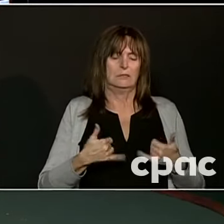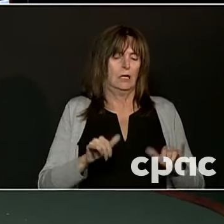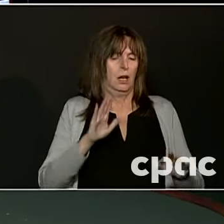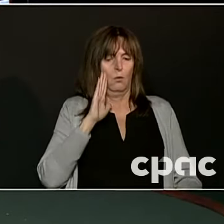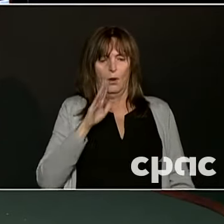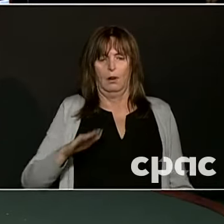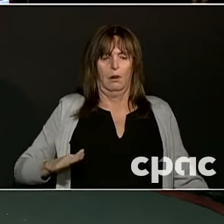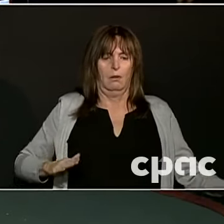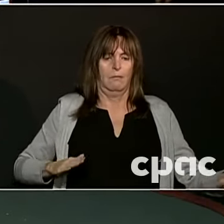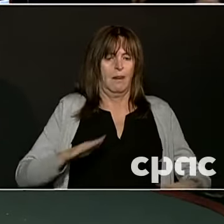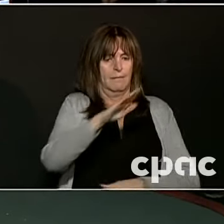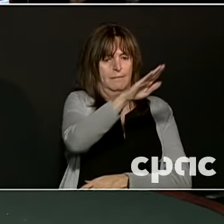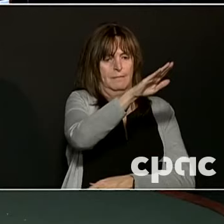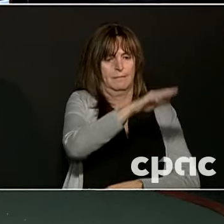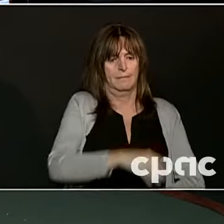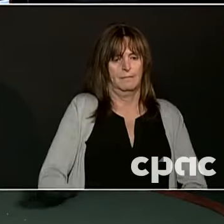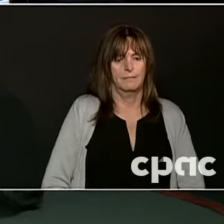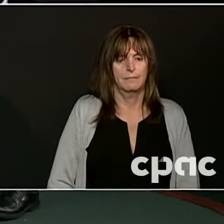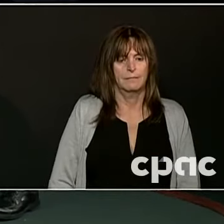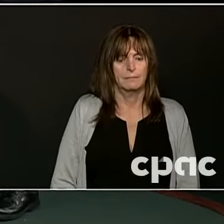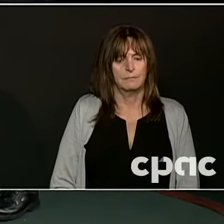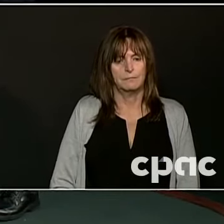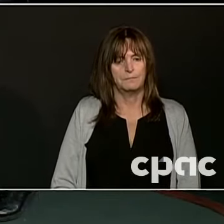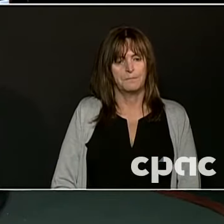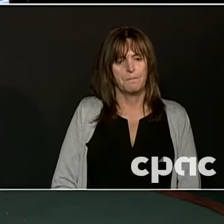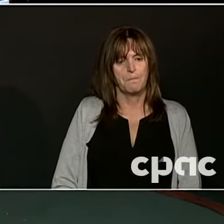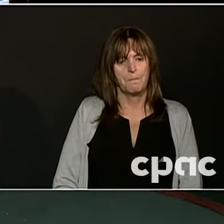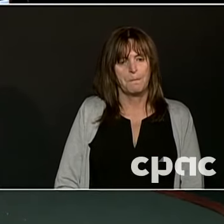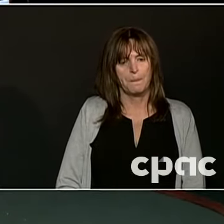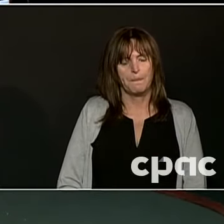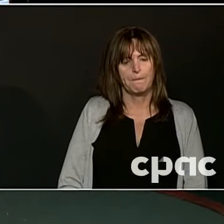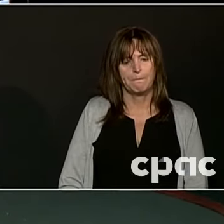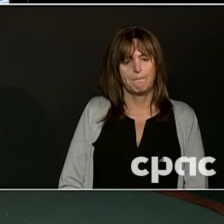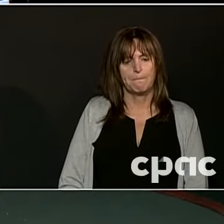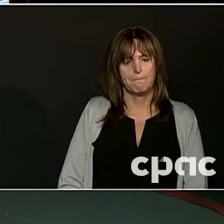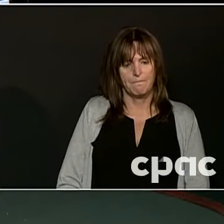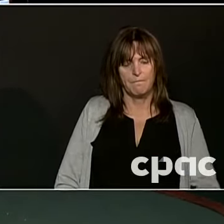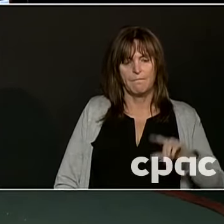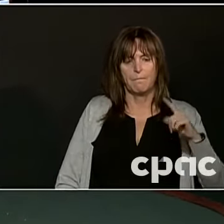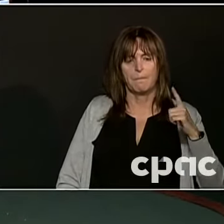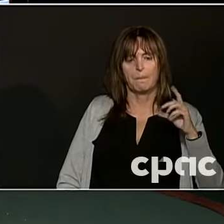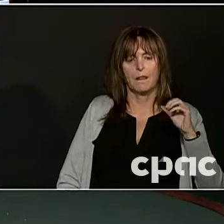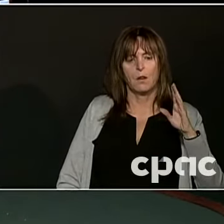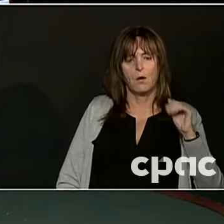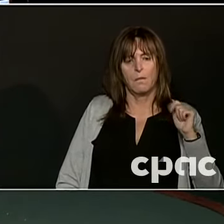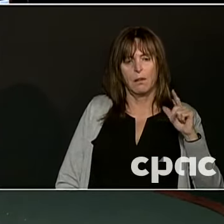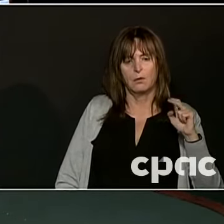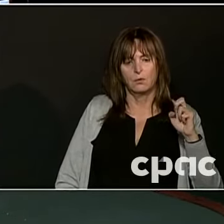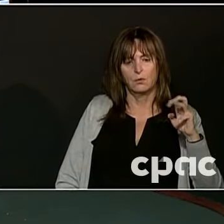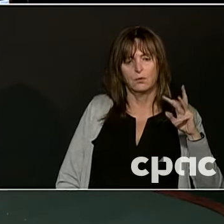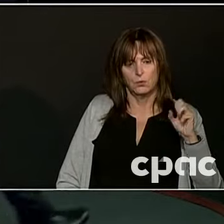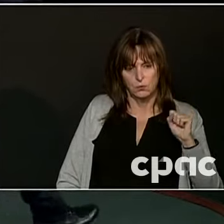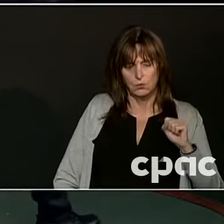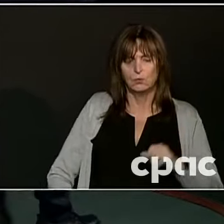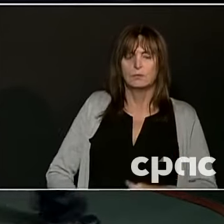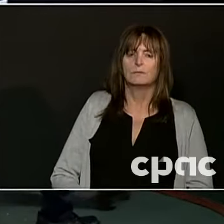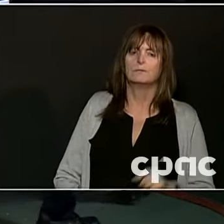Bingley with Global News. Please go ahead. Hi there, Dr. Brown. I apologize if you've already got into this, but